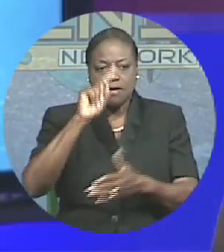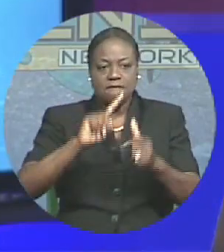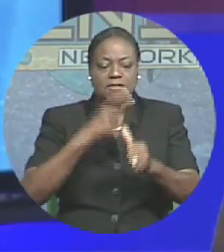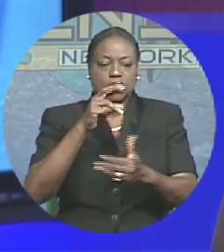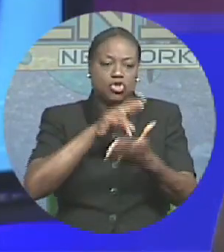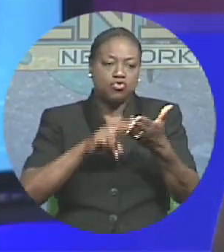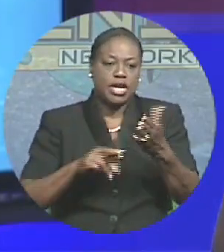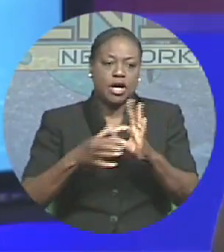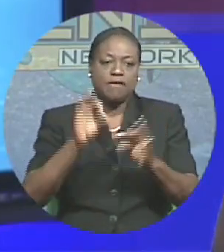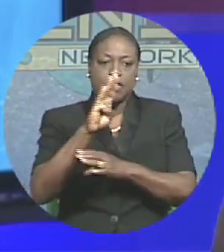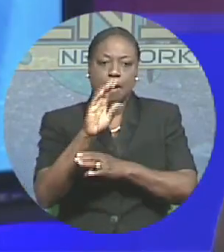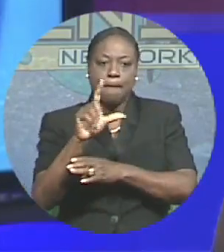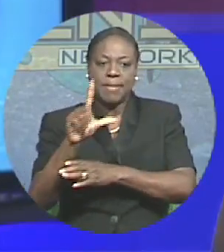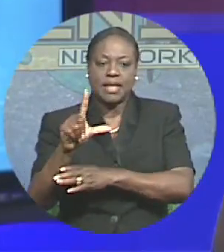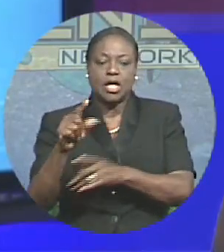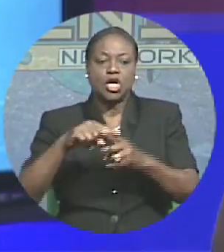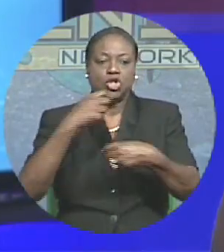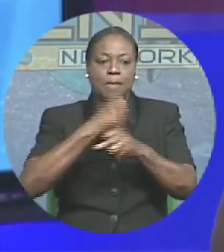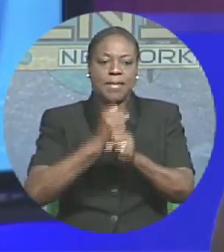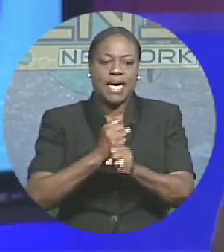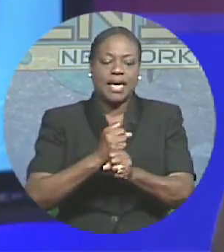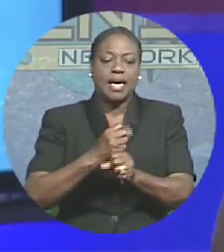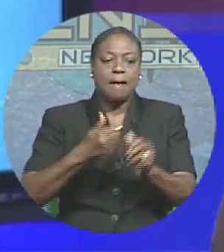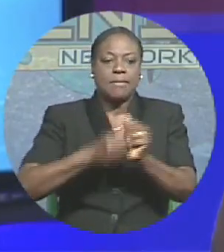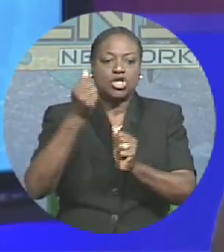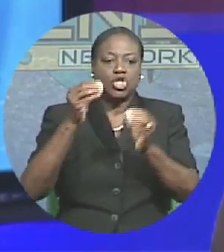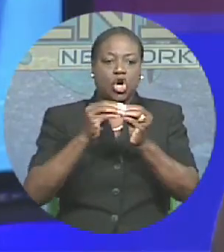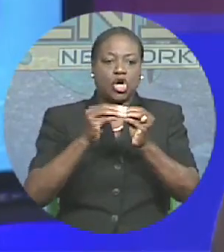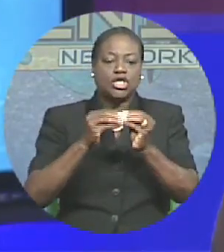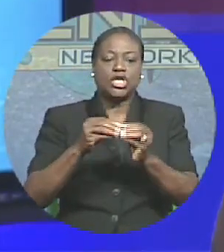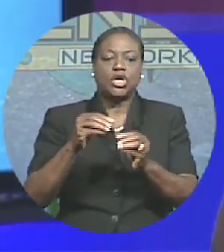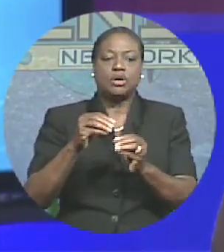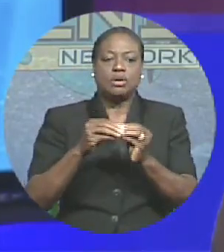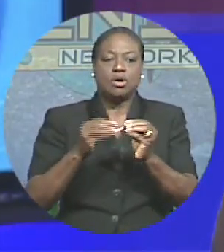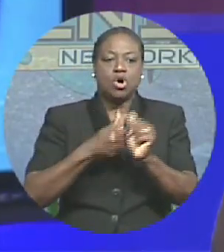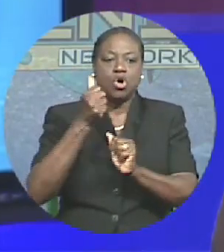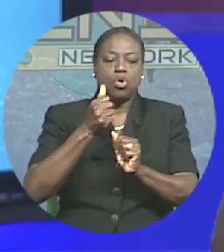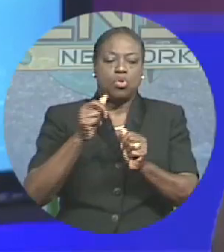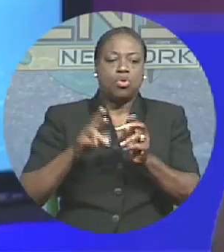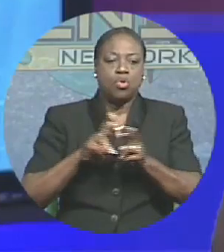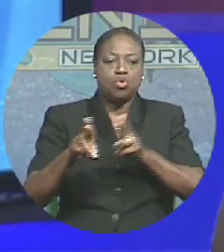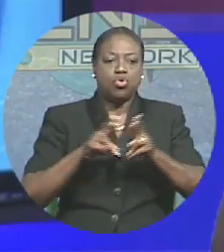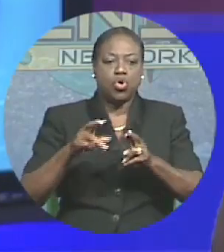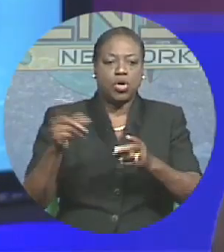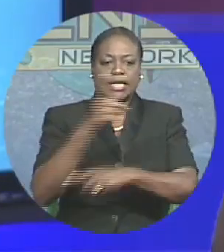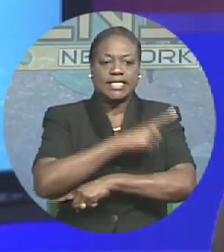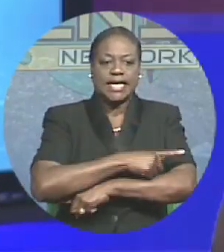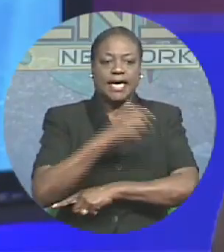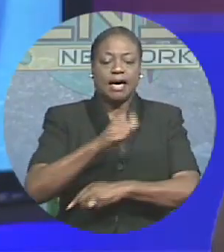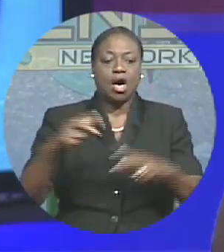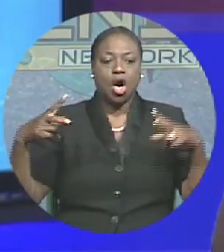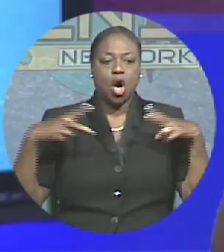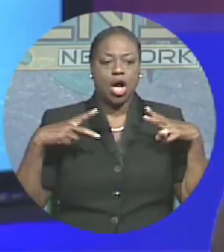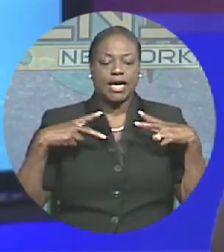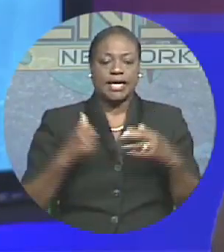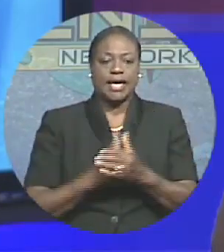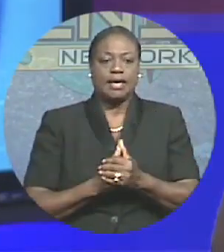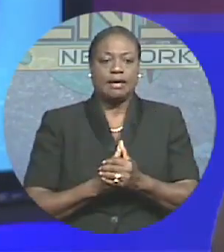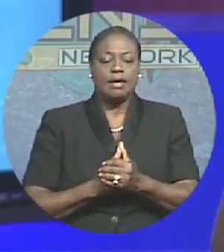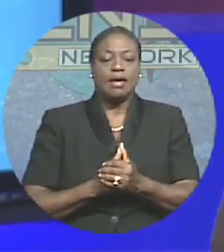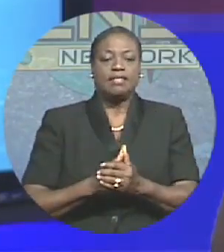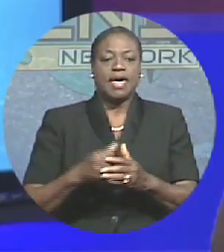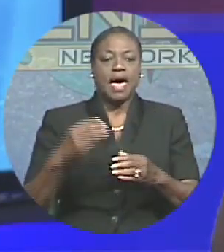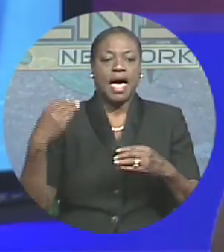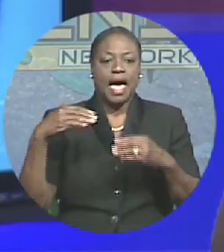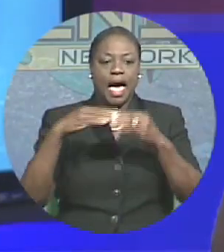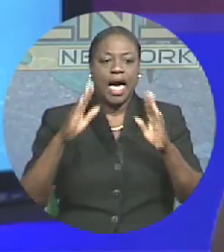to make Majority Rule Day a holiday. That piece of legislation got a stamp of approval in the lower house on Monday, and senators are